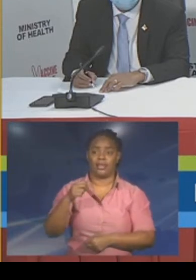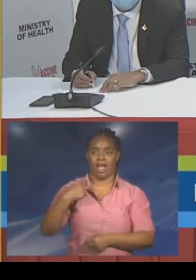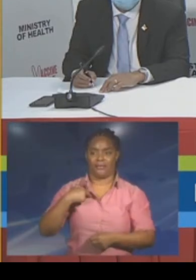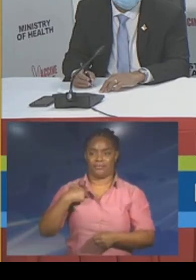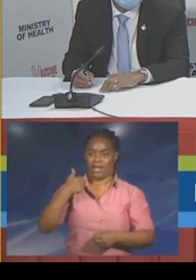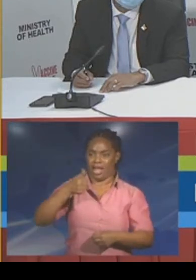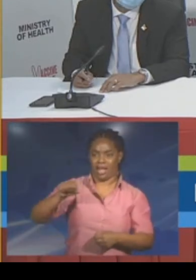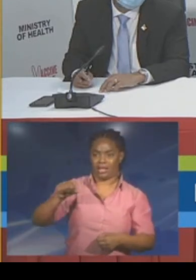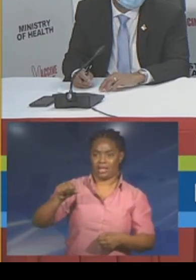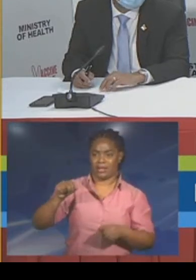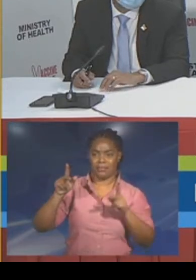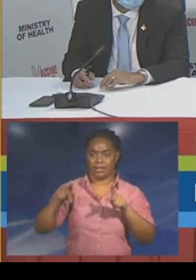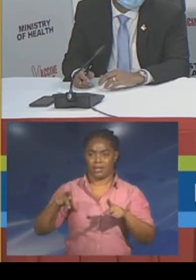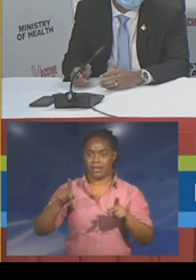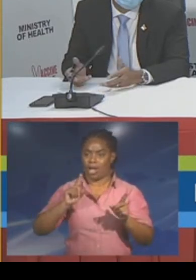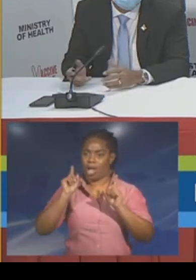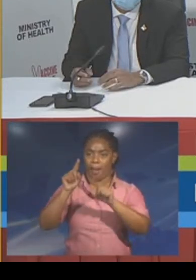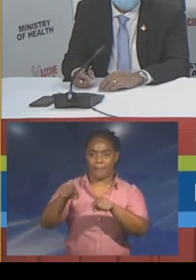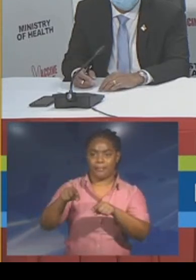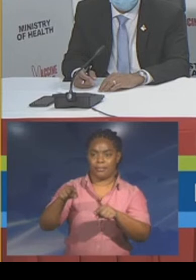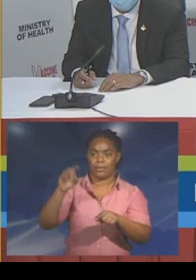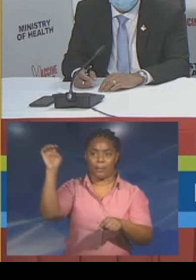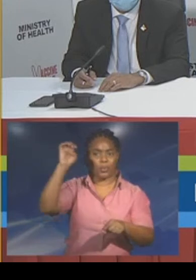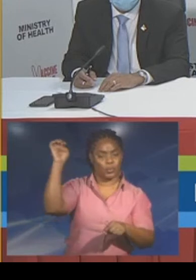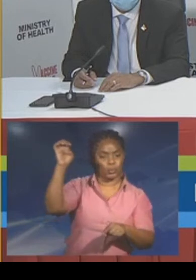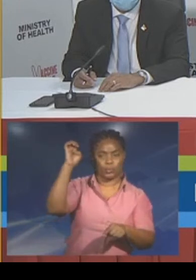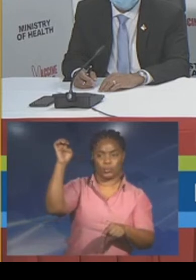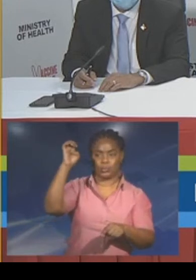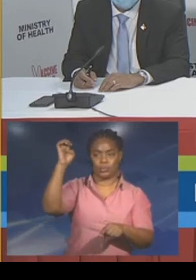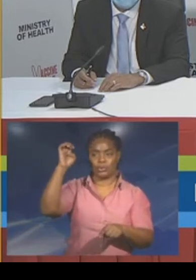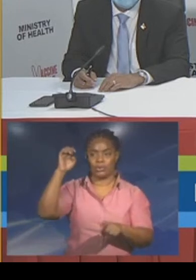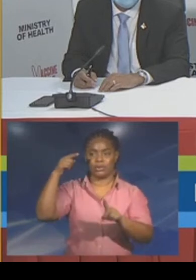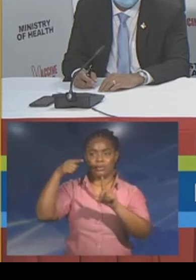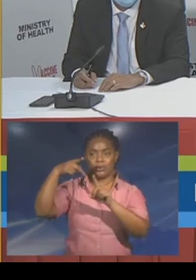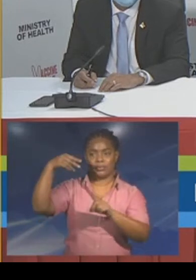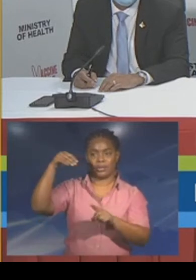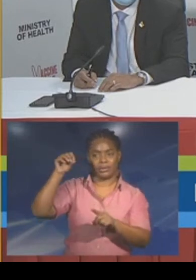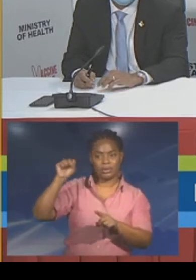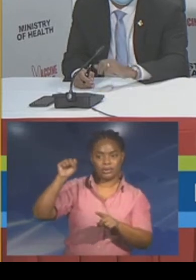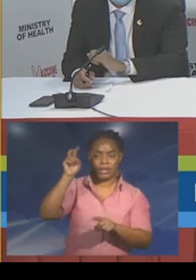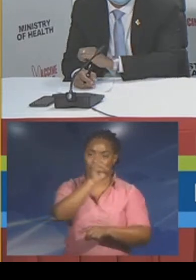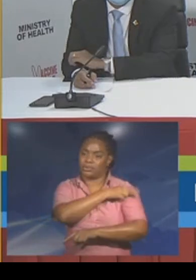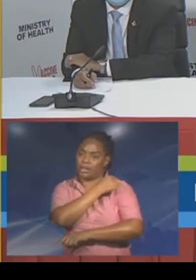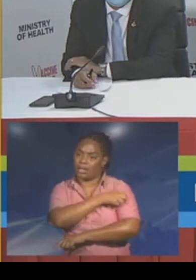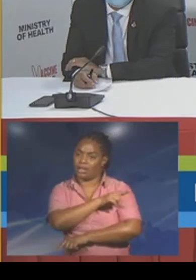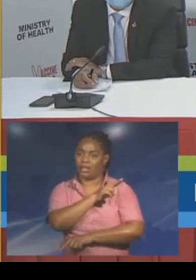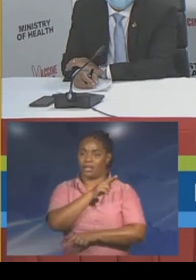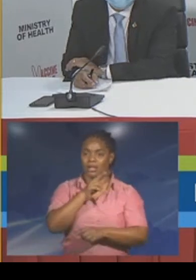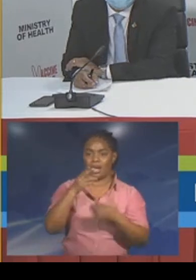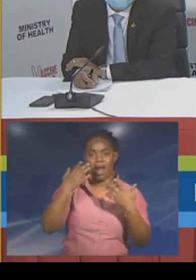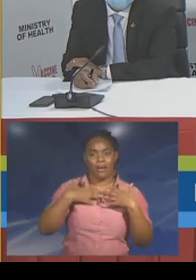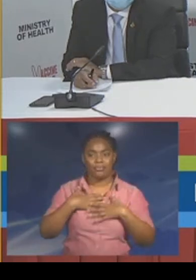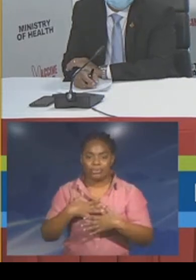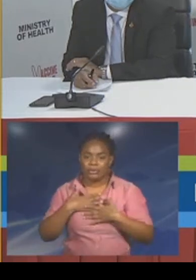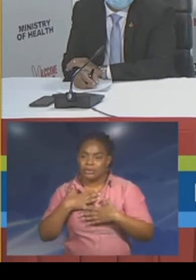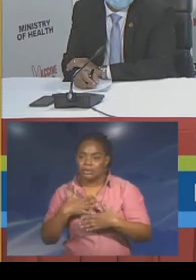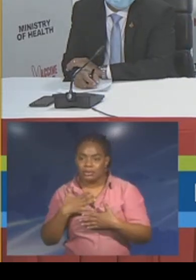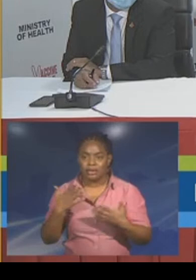and emergency, probably at the Port of Spain General Hospital, for respiratory and related ailments or anything like that?